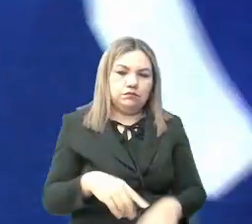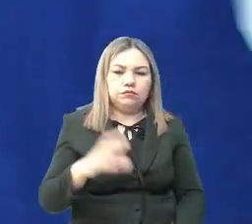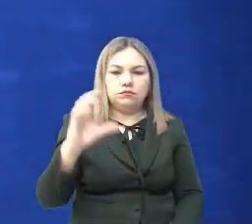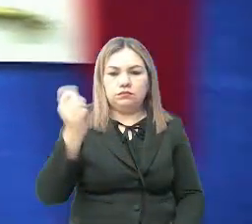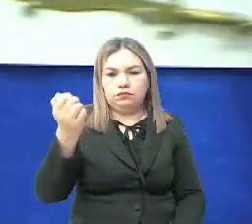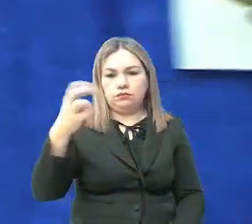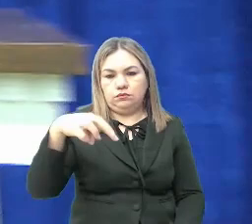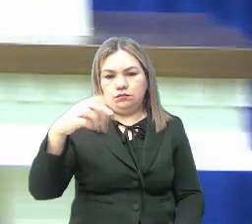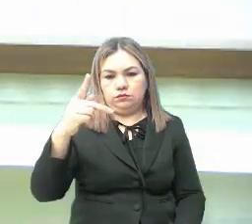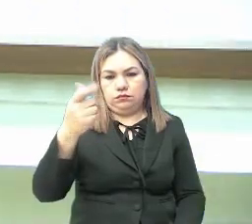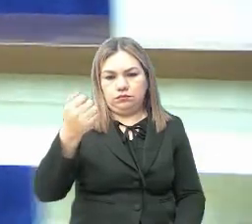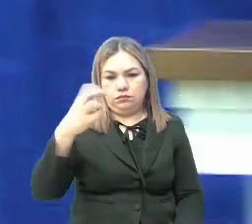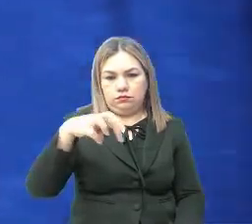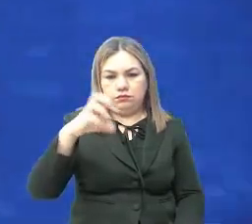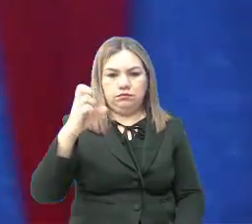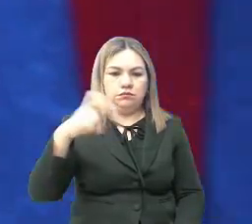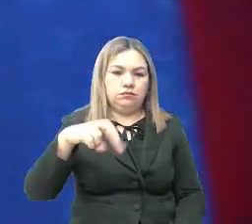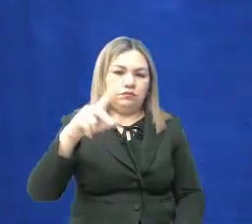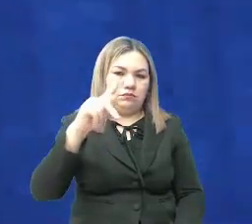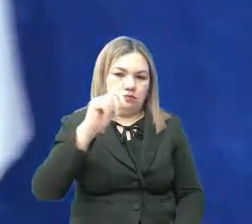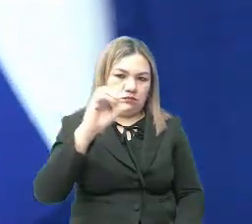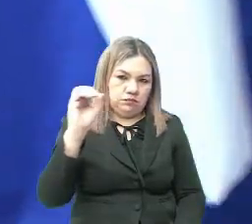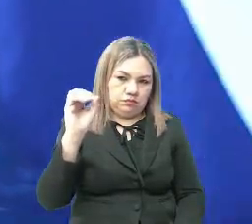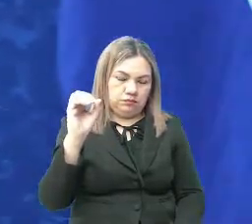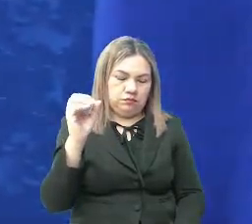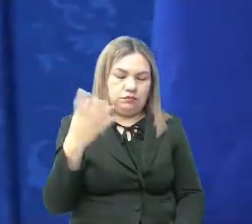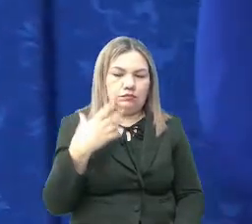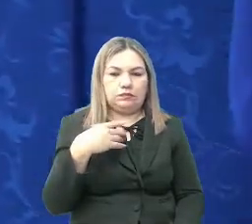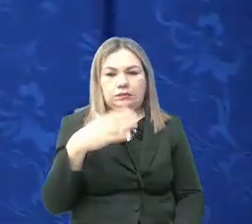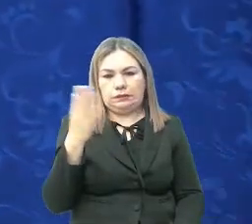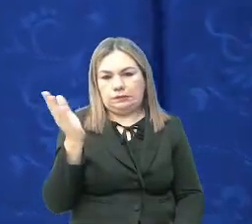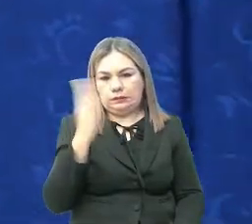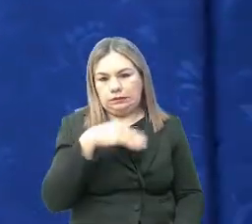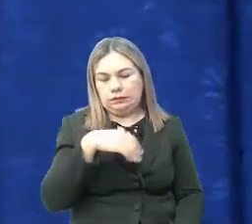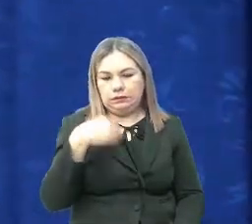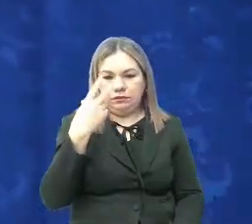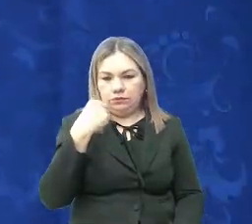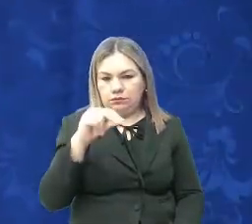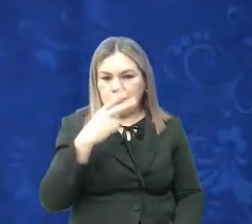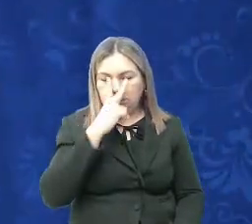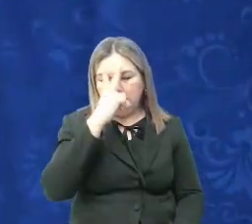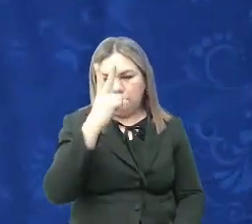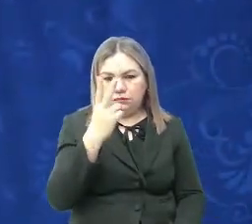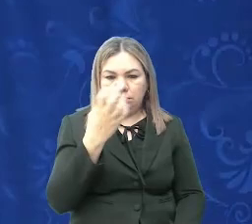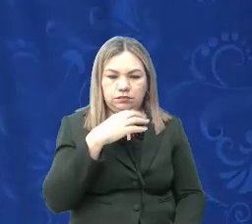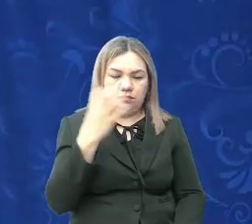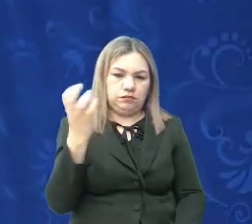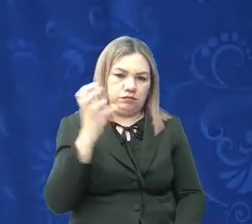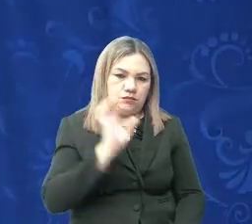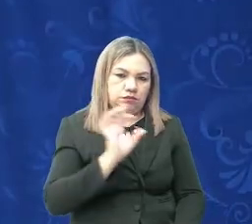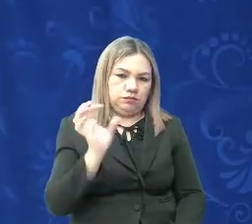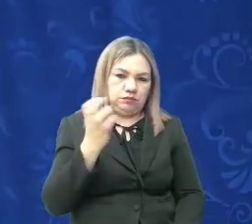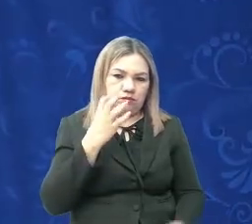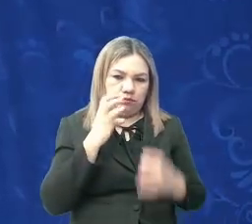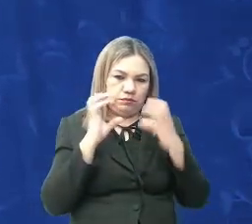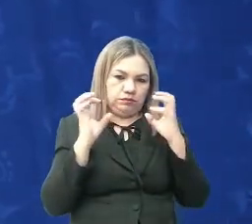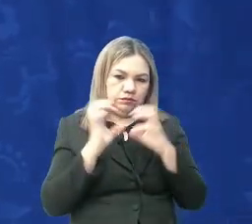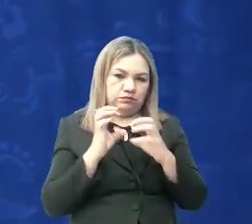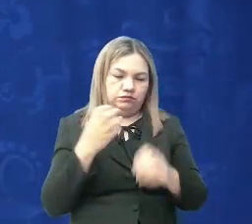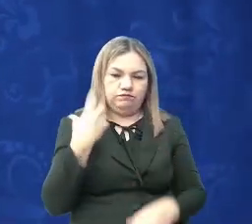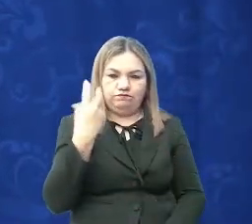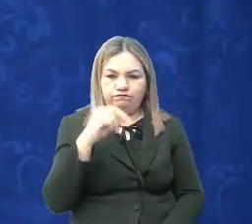contaminate. It says that the muck is something that's not good. You